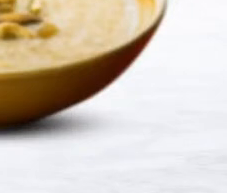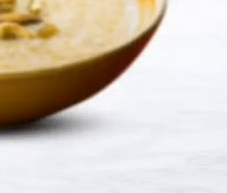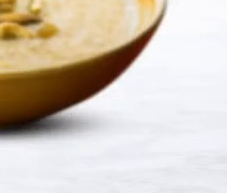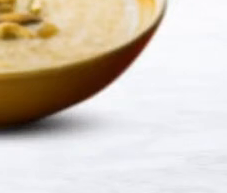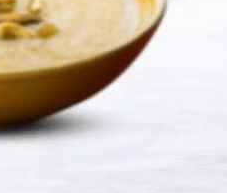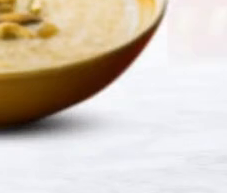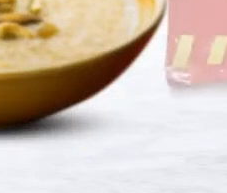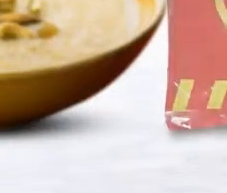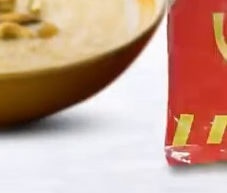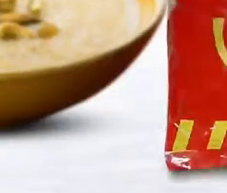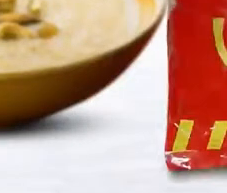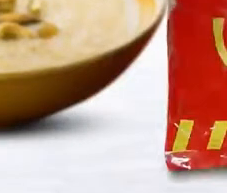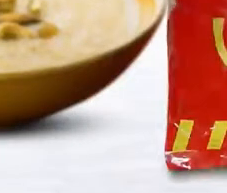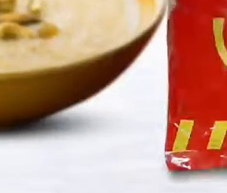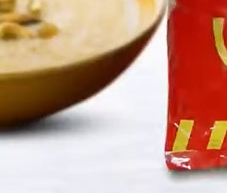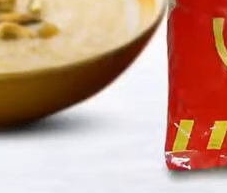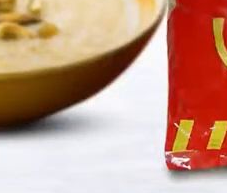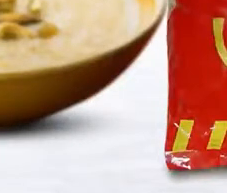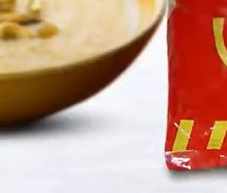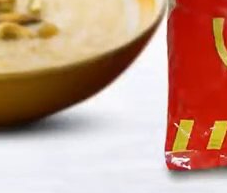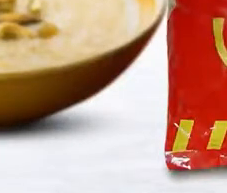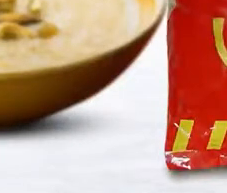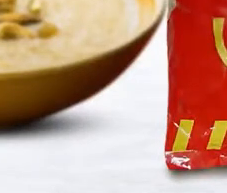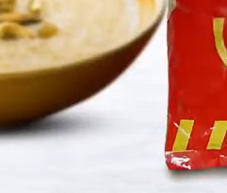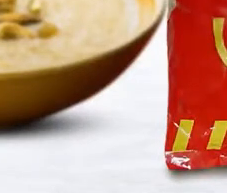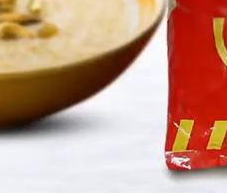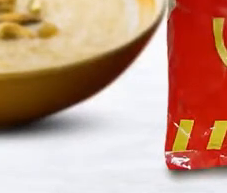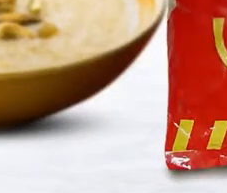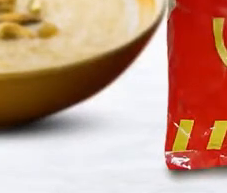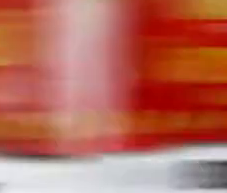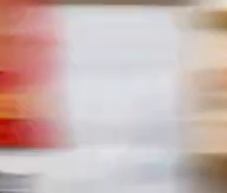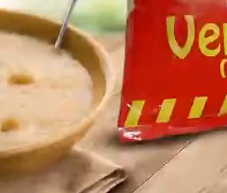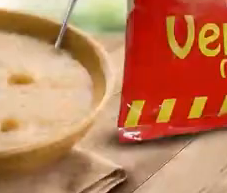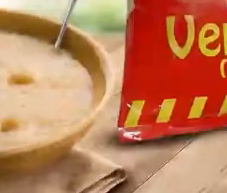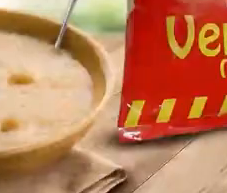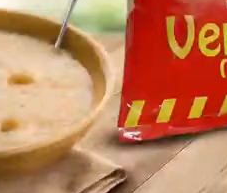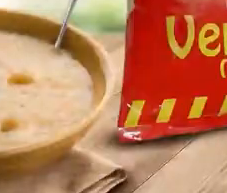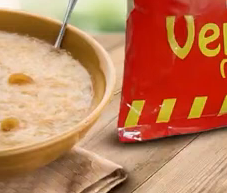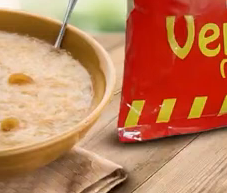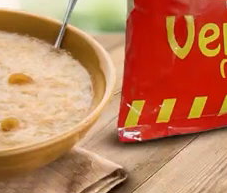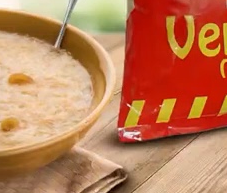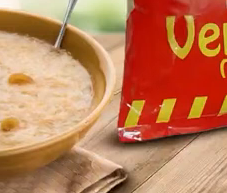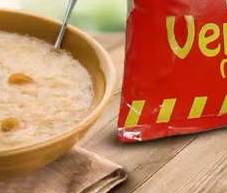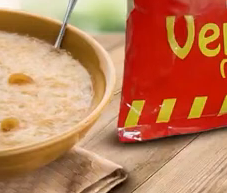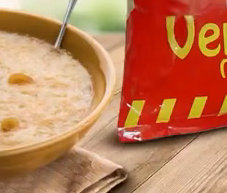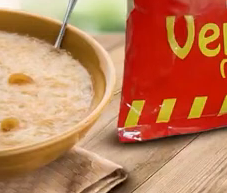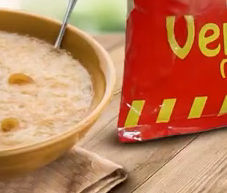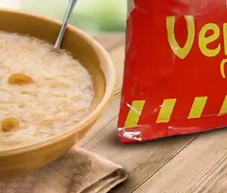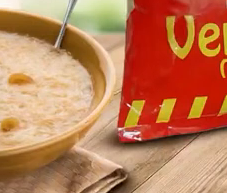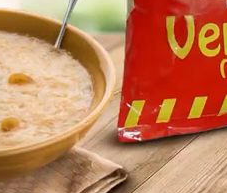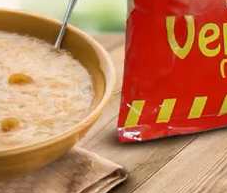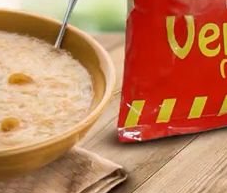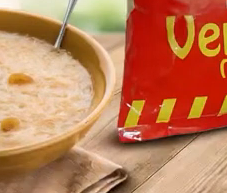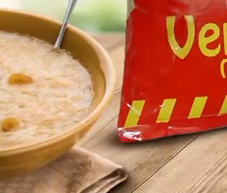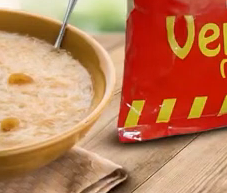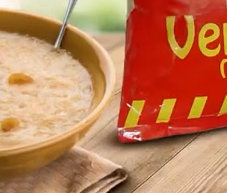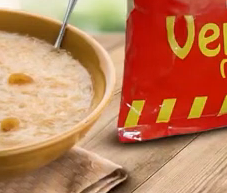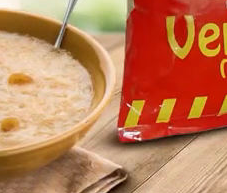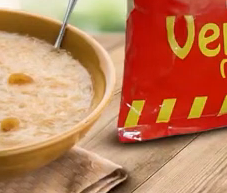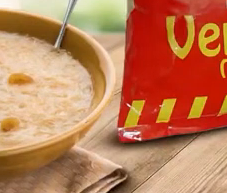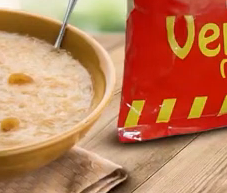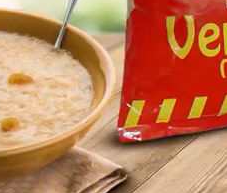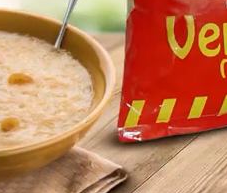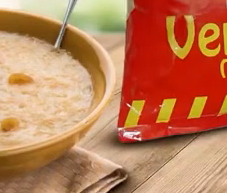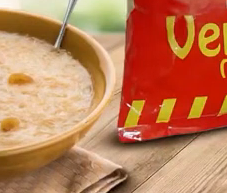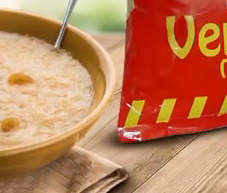and unparched in convenient package sizes. Whatever your needs, trust Chic Lisho Limited for quality products. Chic Lisho Limited, making your